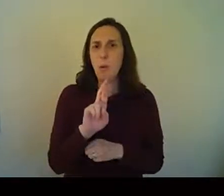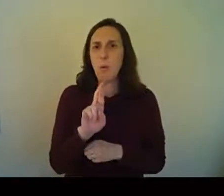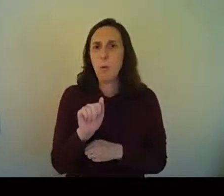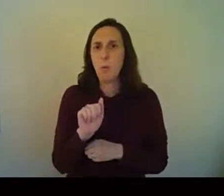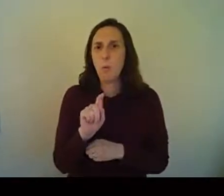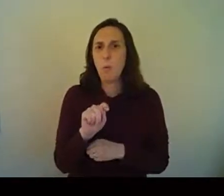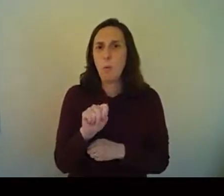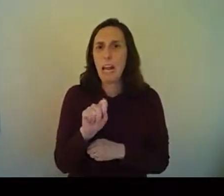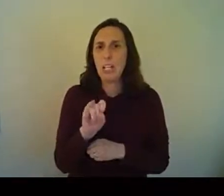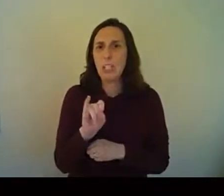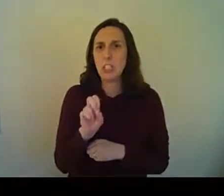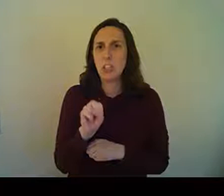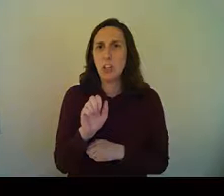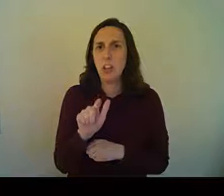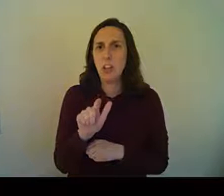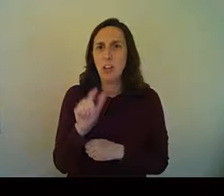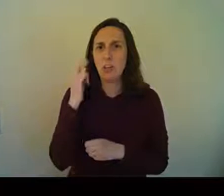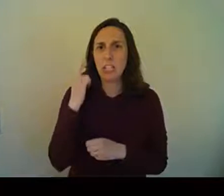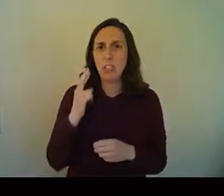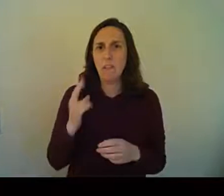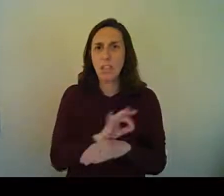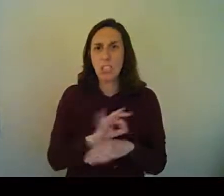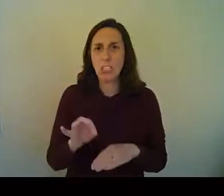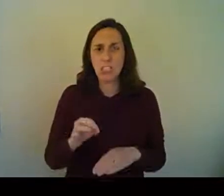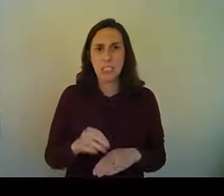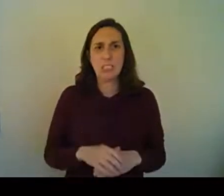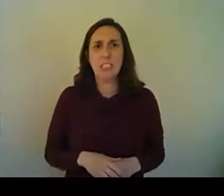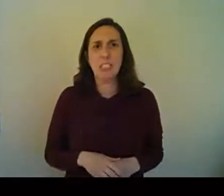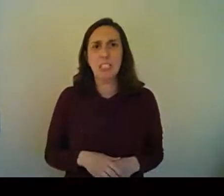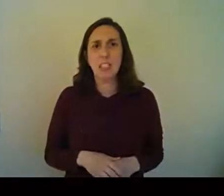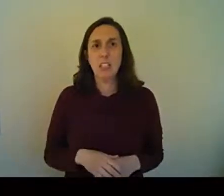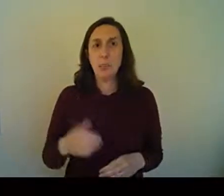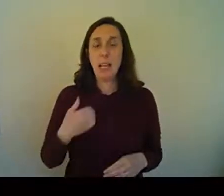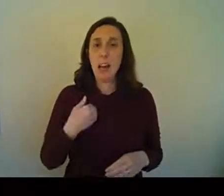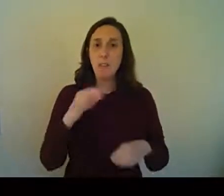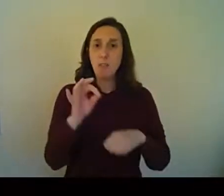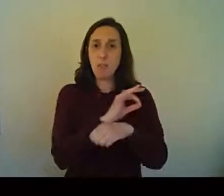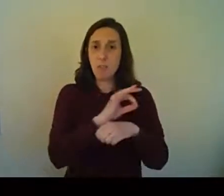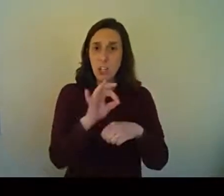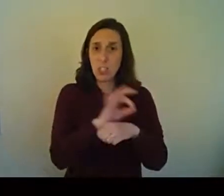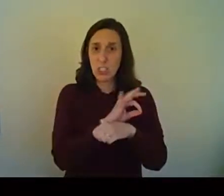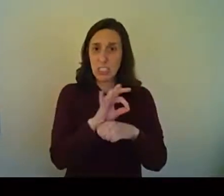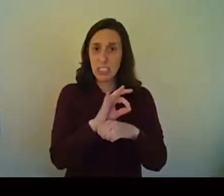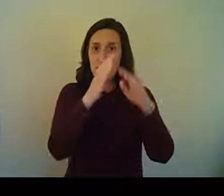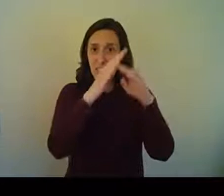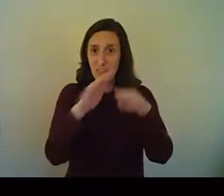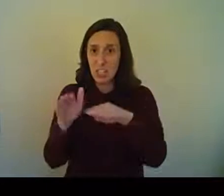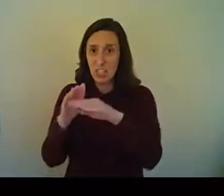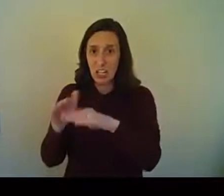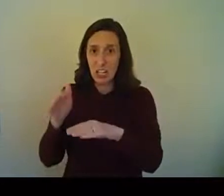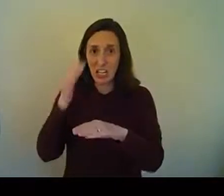They're a subset of the idea of function division. They're not every